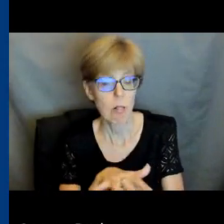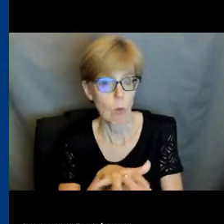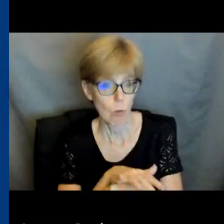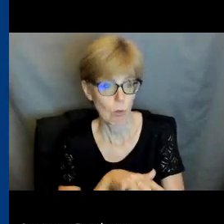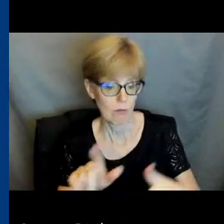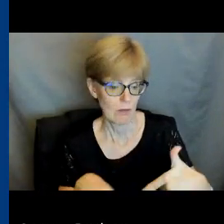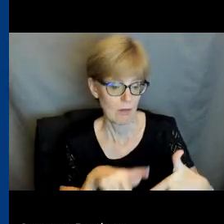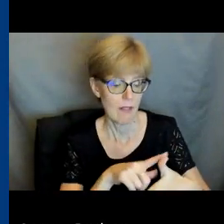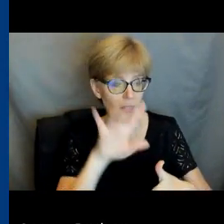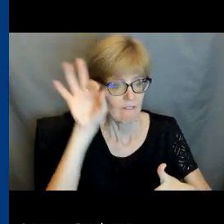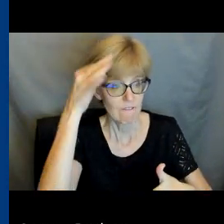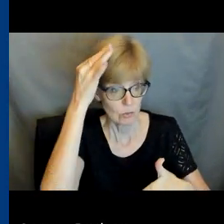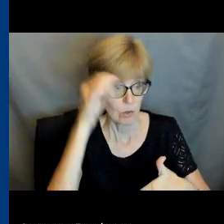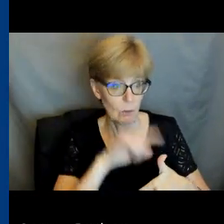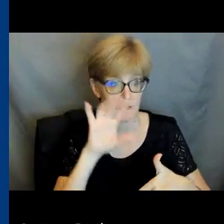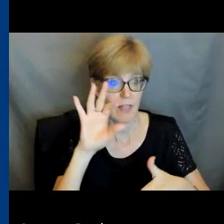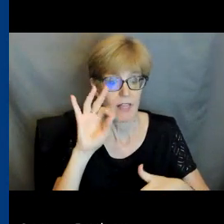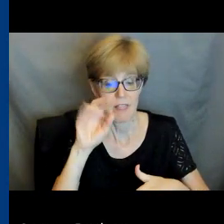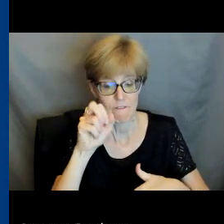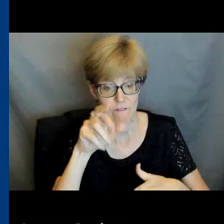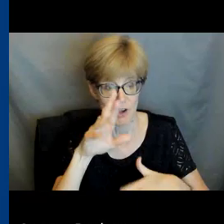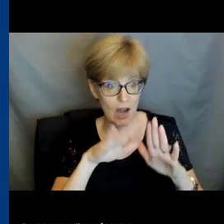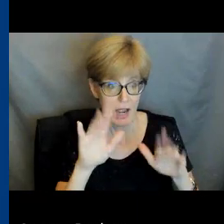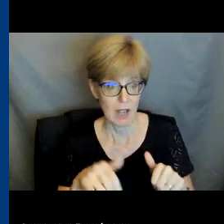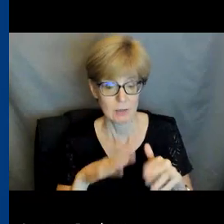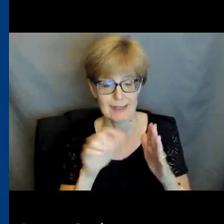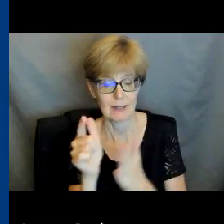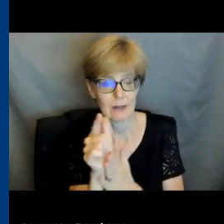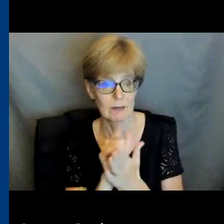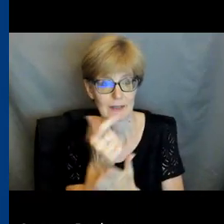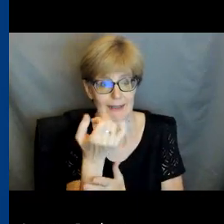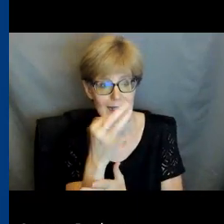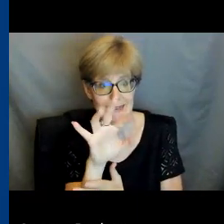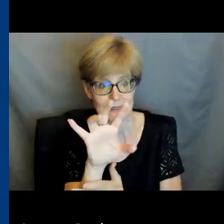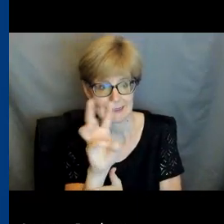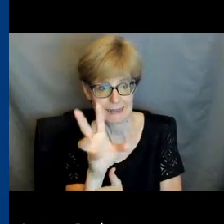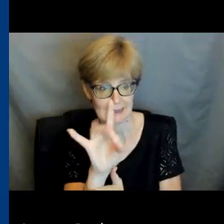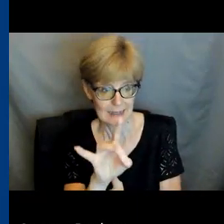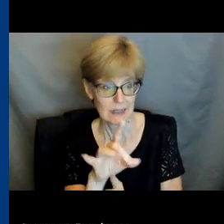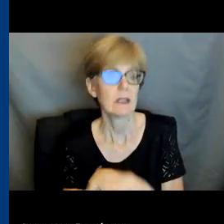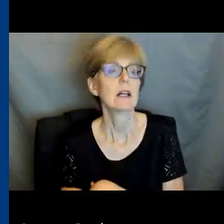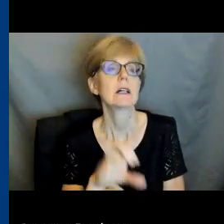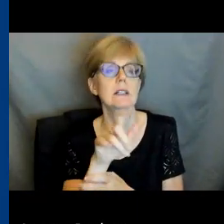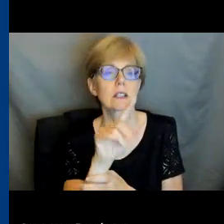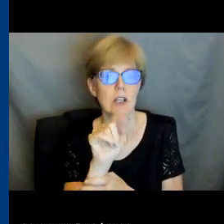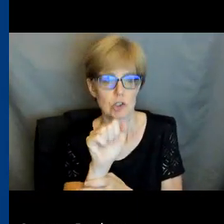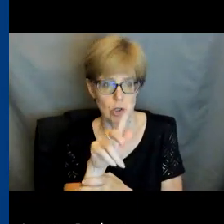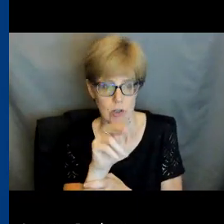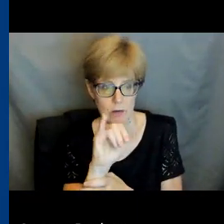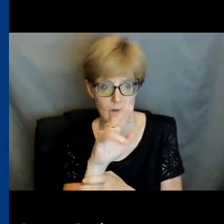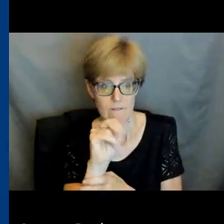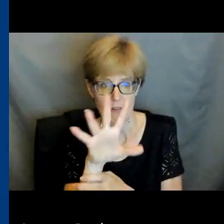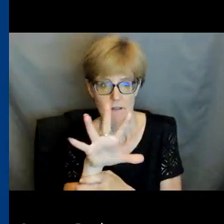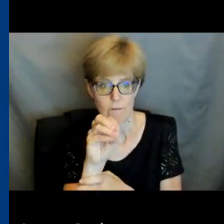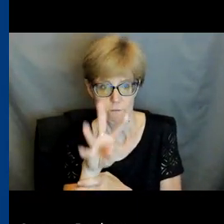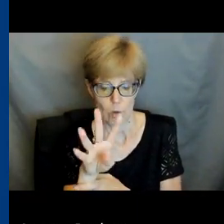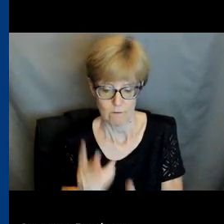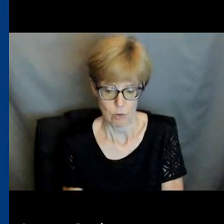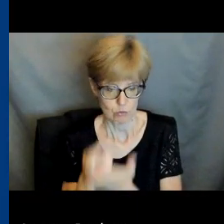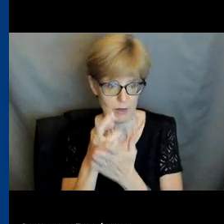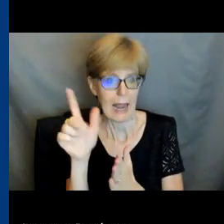Fair Housing Act of 1968. There's also Section 504 of the Rehabilitation Act of 1973, which applies